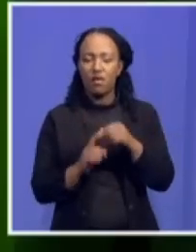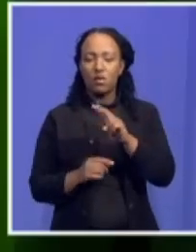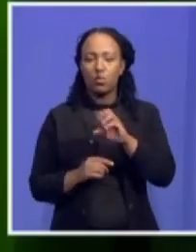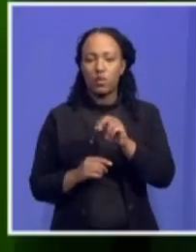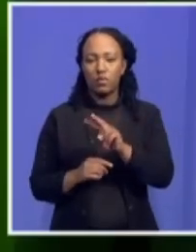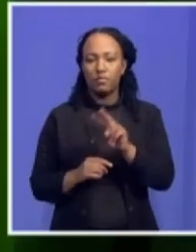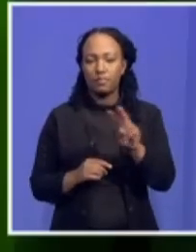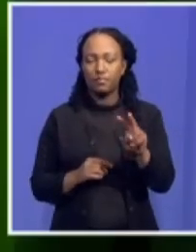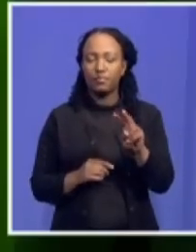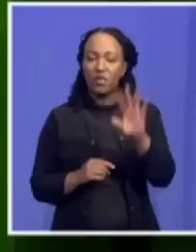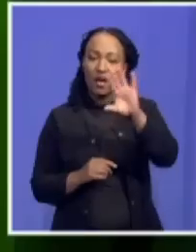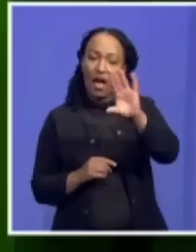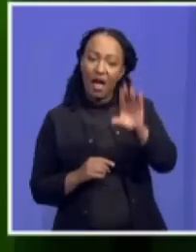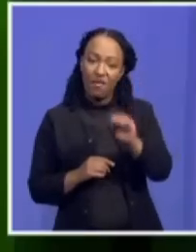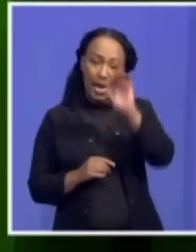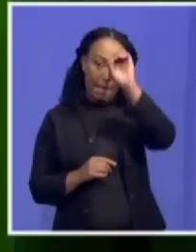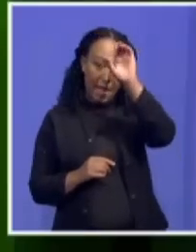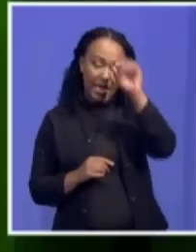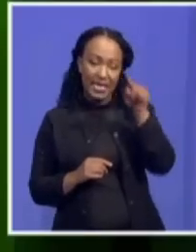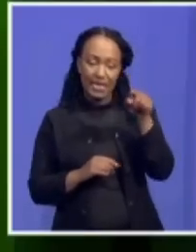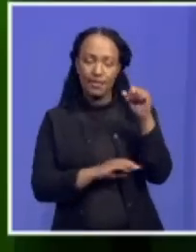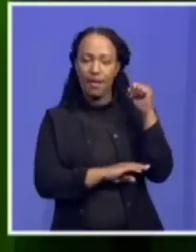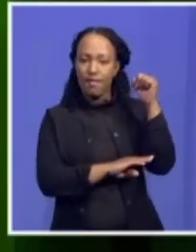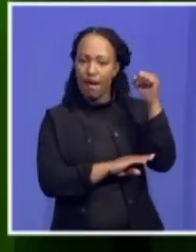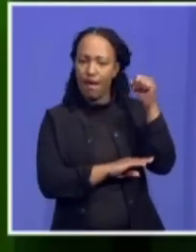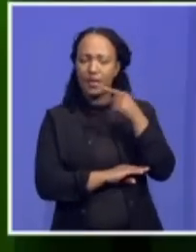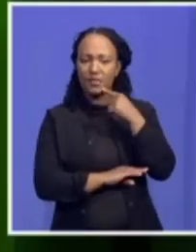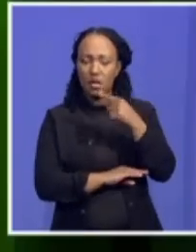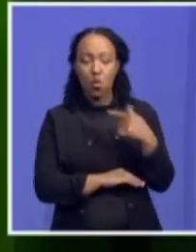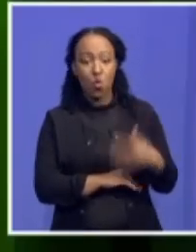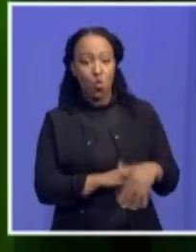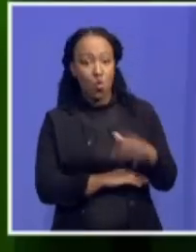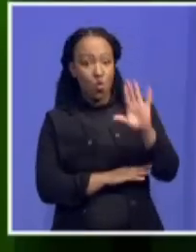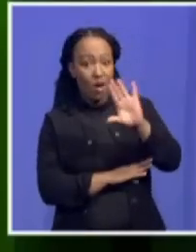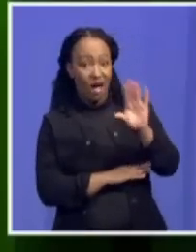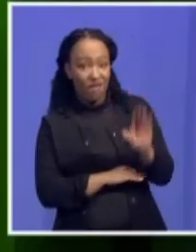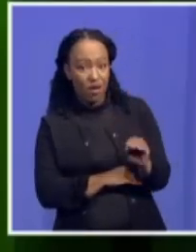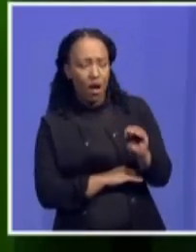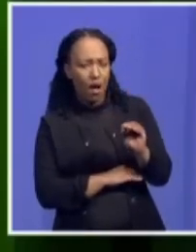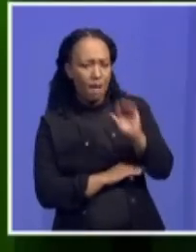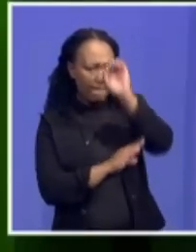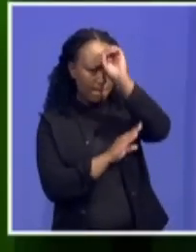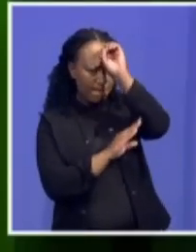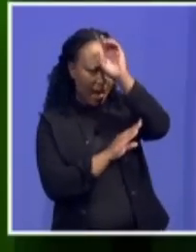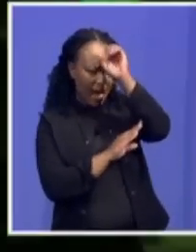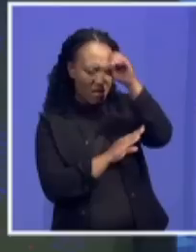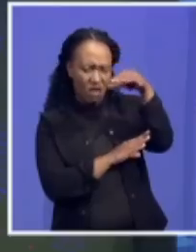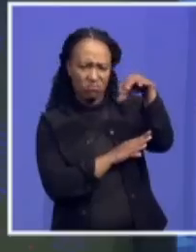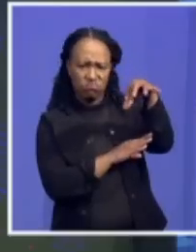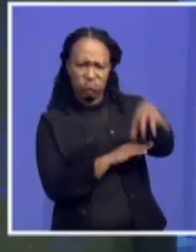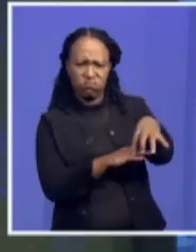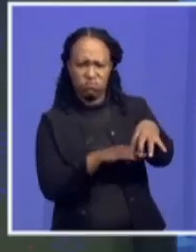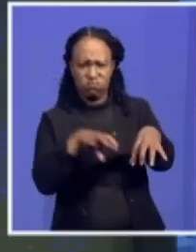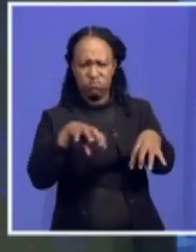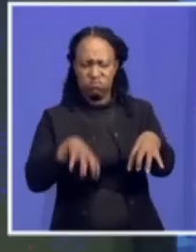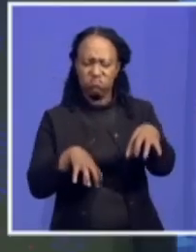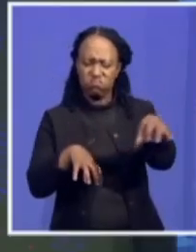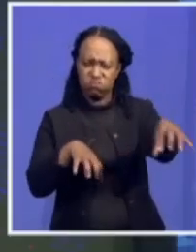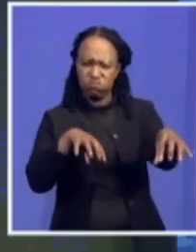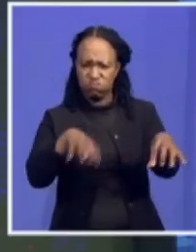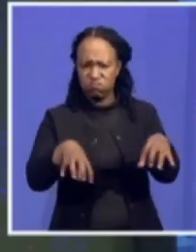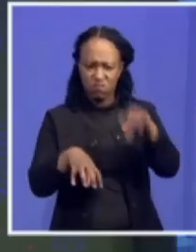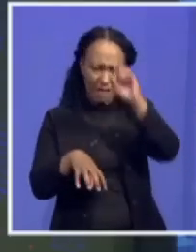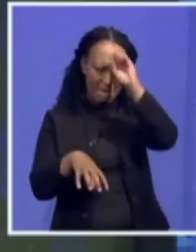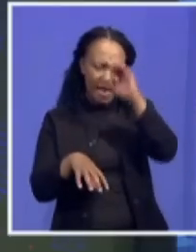Africa Mining Indaba. He says Africa is possibly the real hub of mining in the whole world. He touched on the specific programs, including